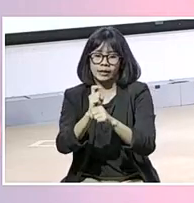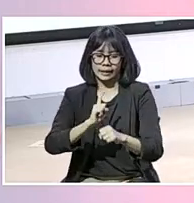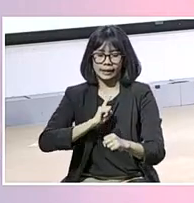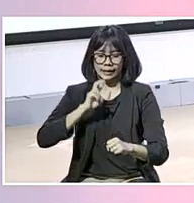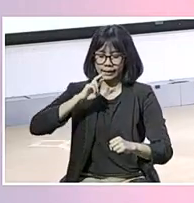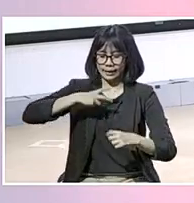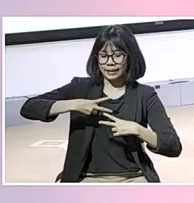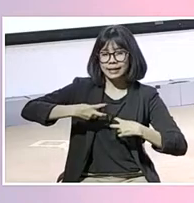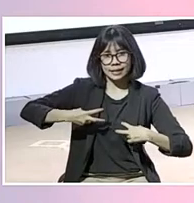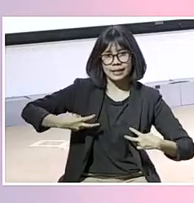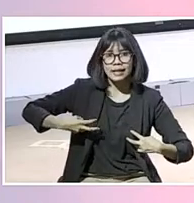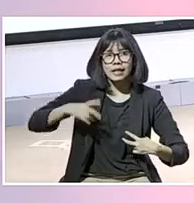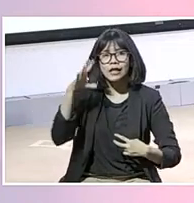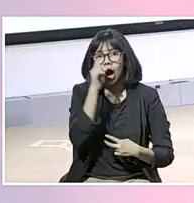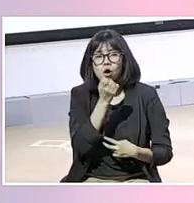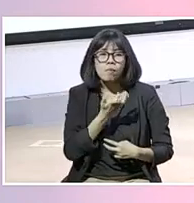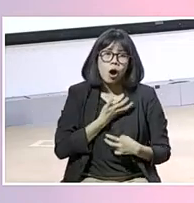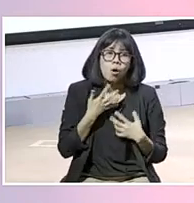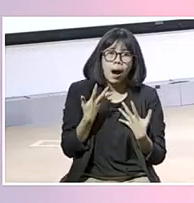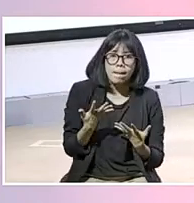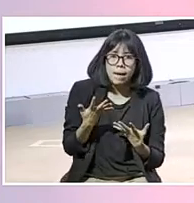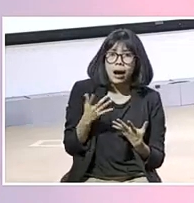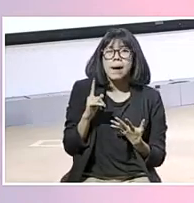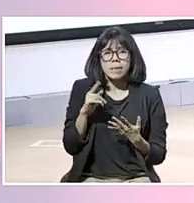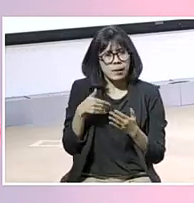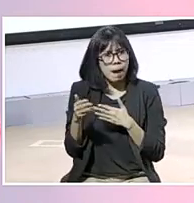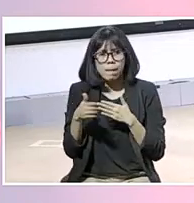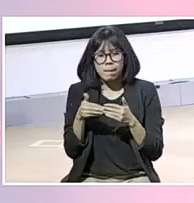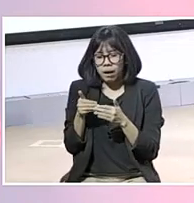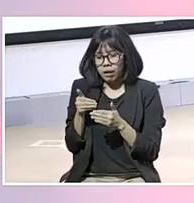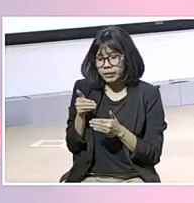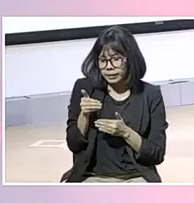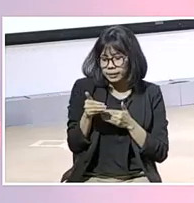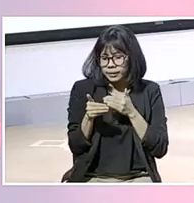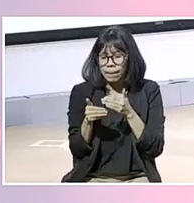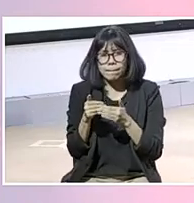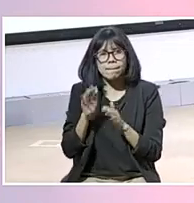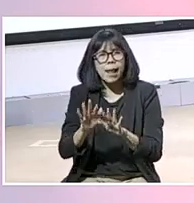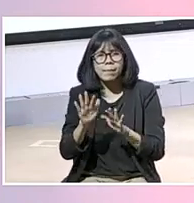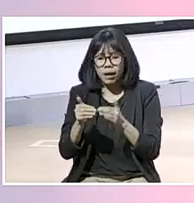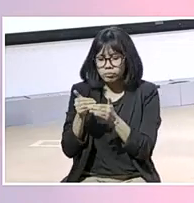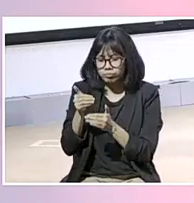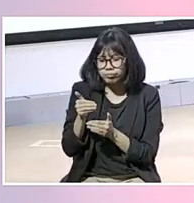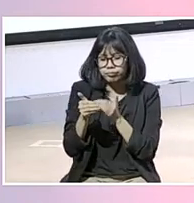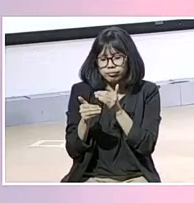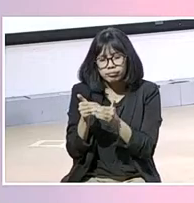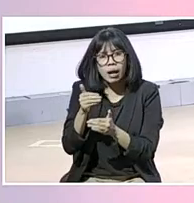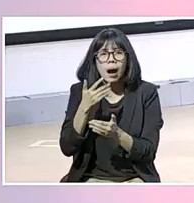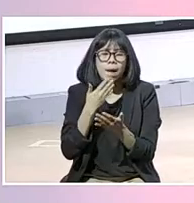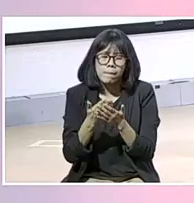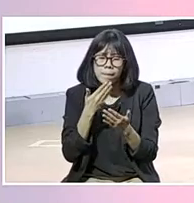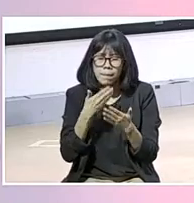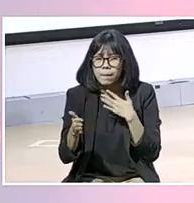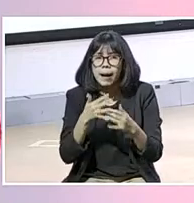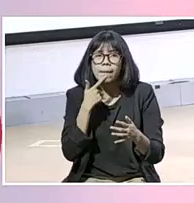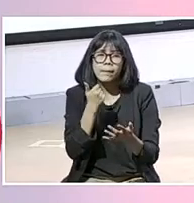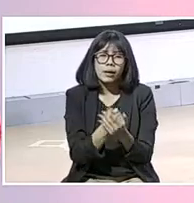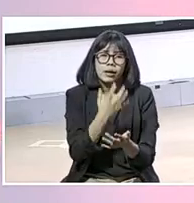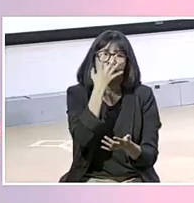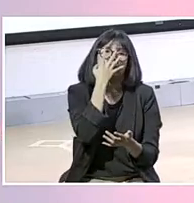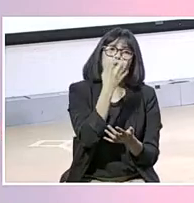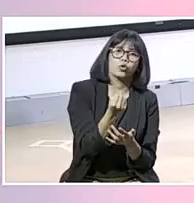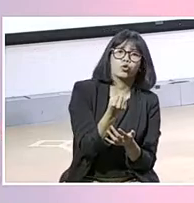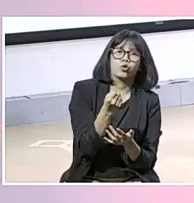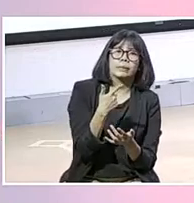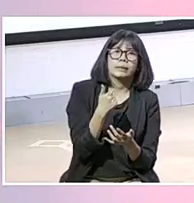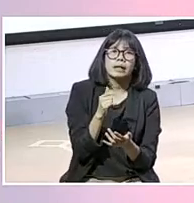these small decisions that you think might be small, like, okay, I'm scrolling all day, and you really think about it, you'll start making better